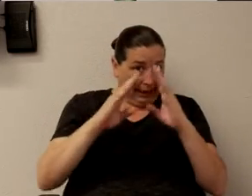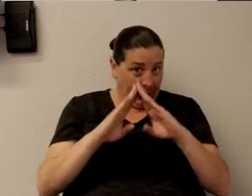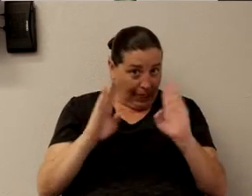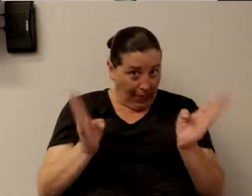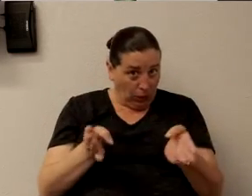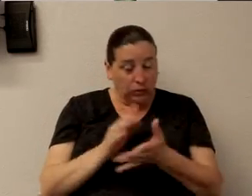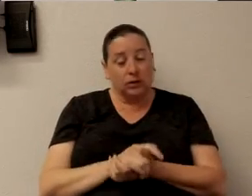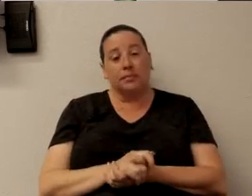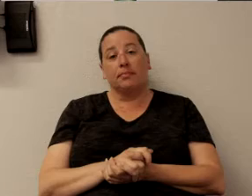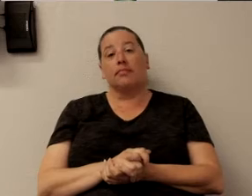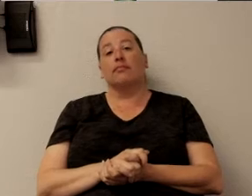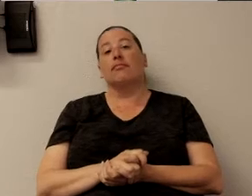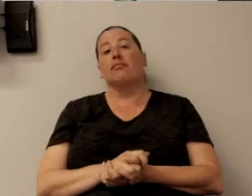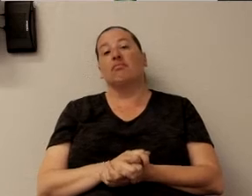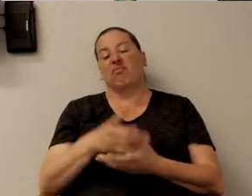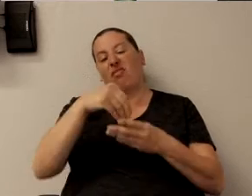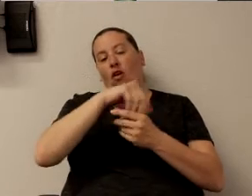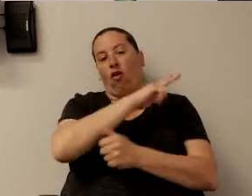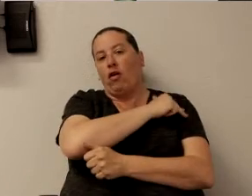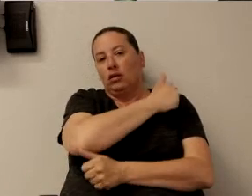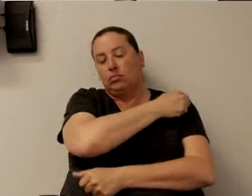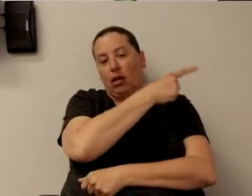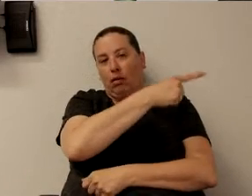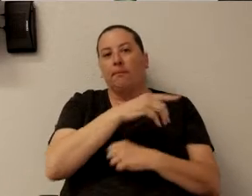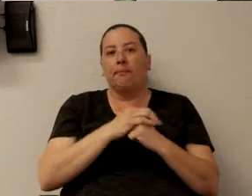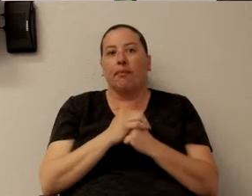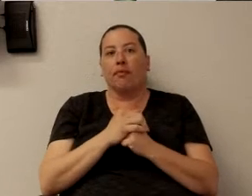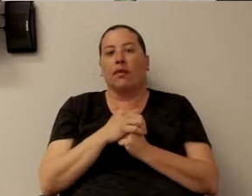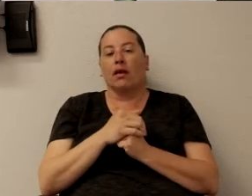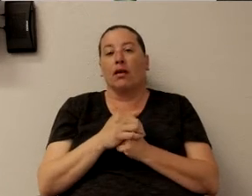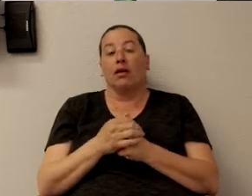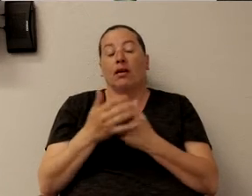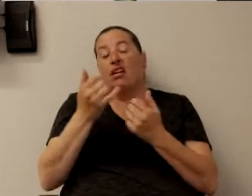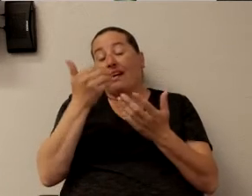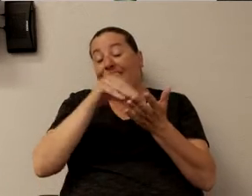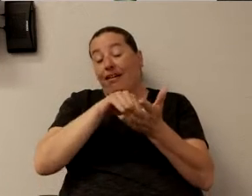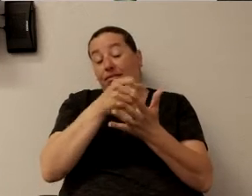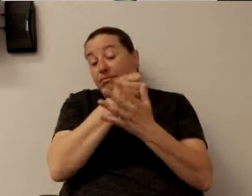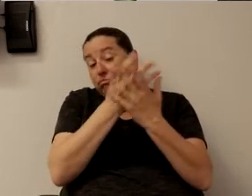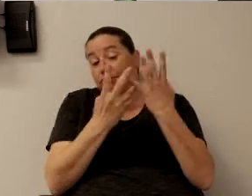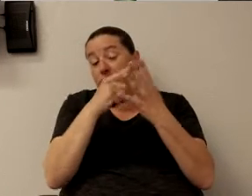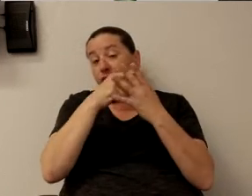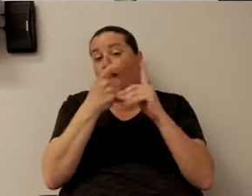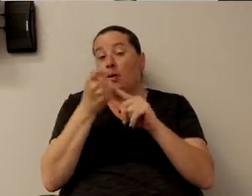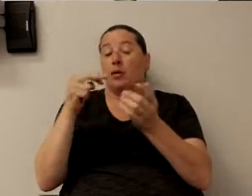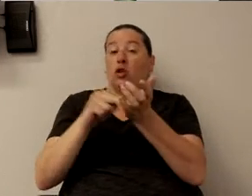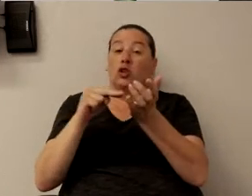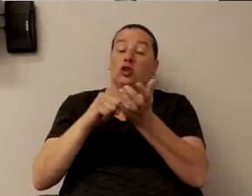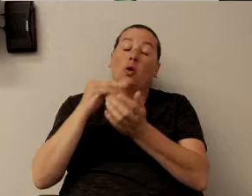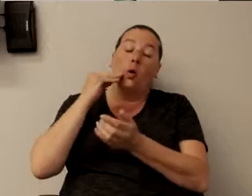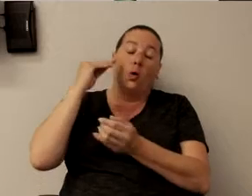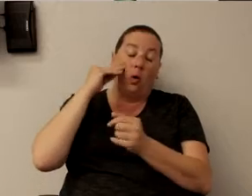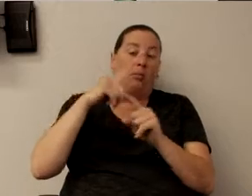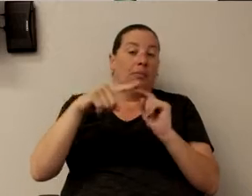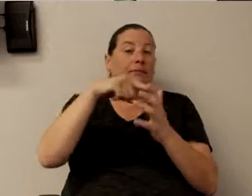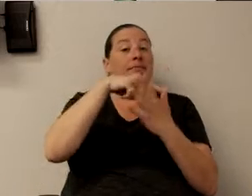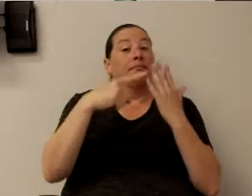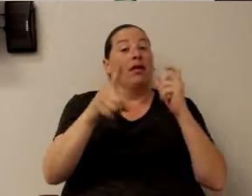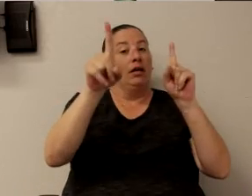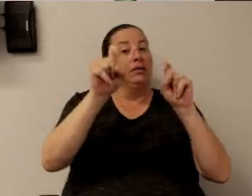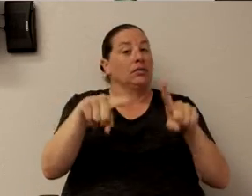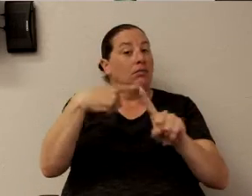Again, a number of them from the nursing home, but that have tested positive for the